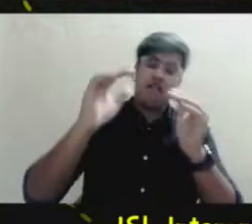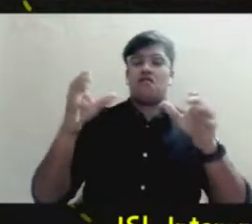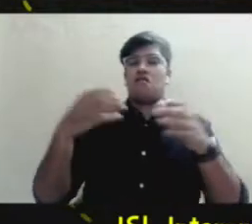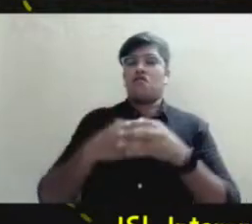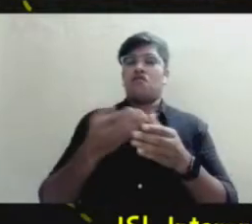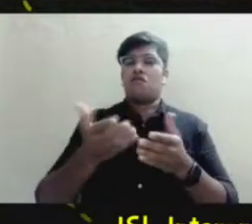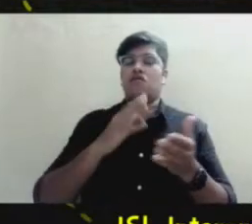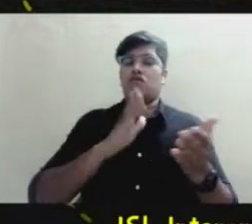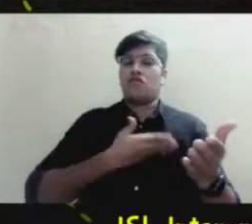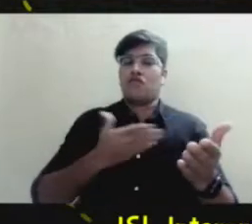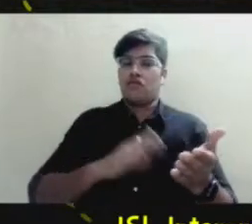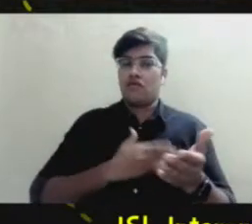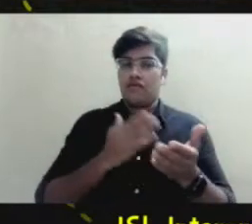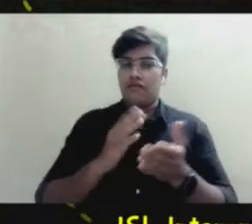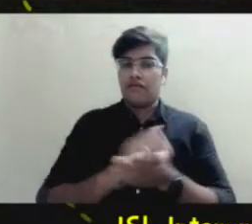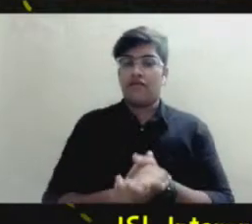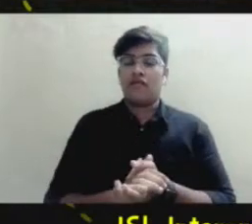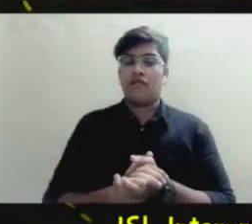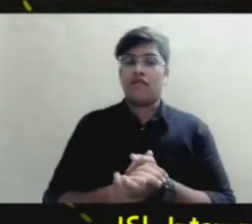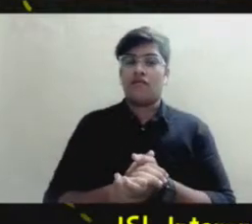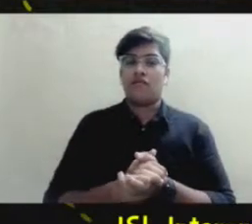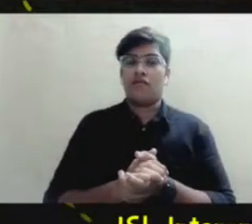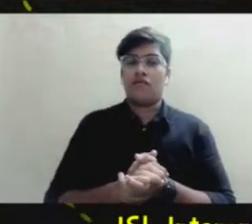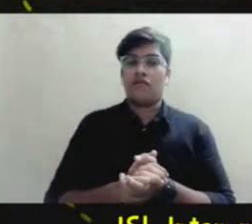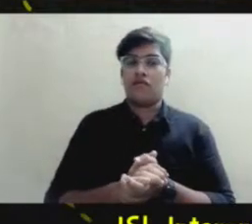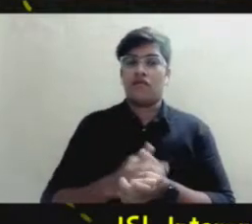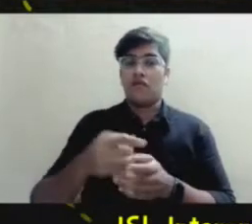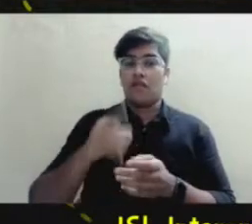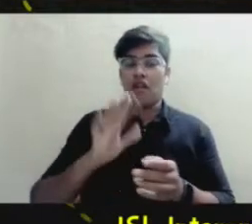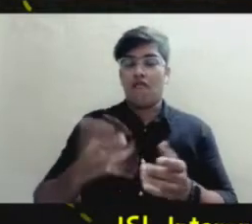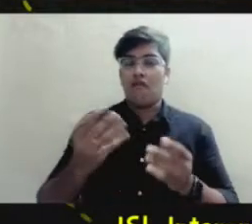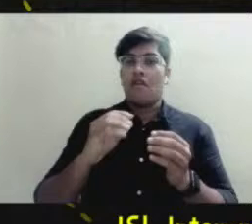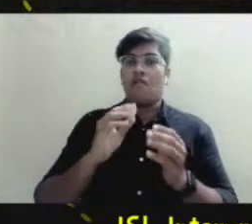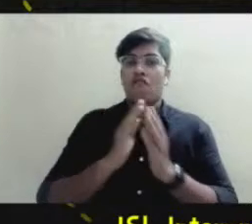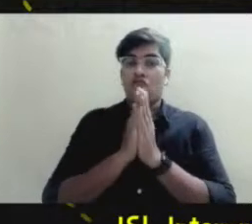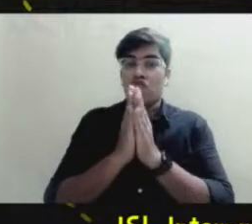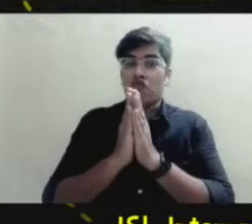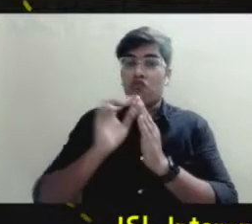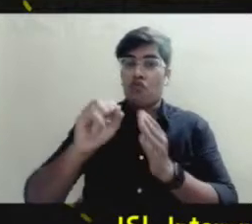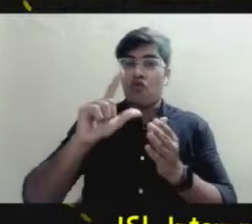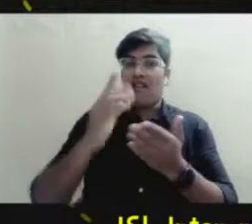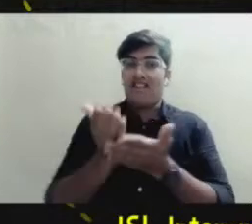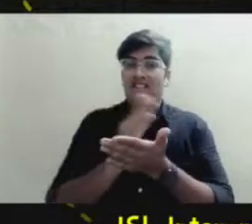to corpus of bhakti literature. I mean,